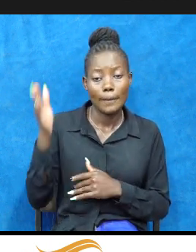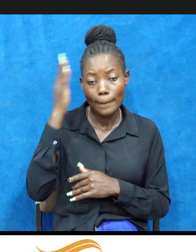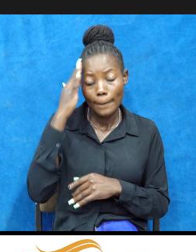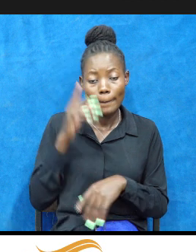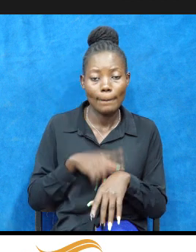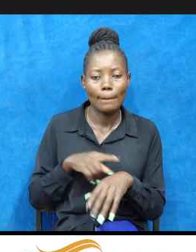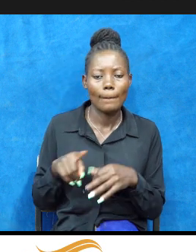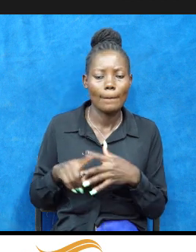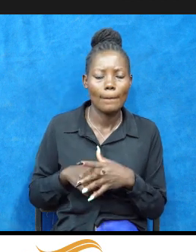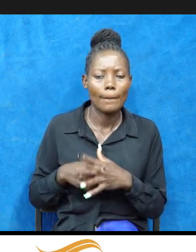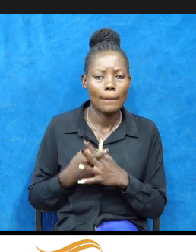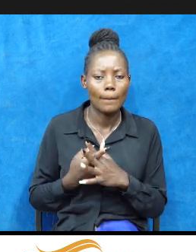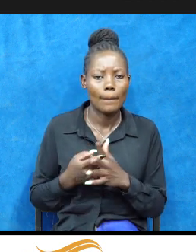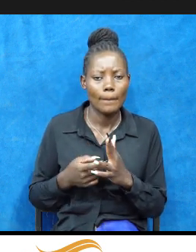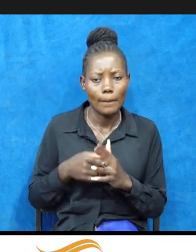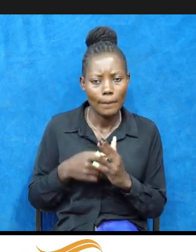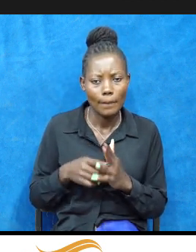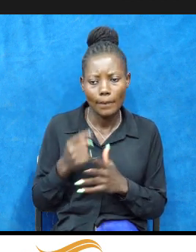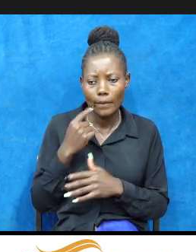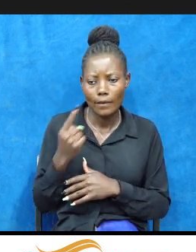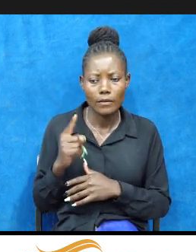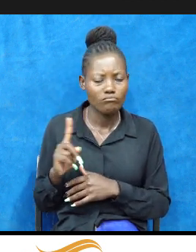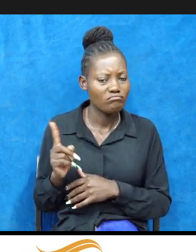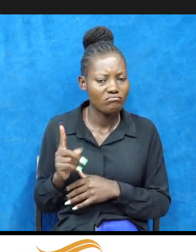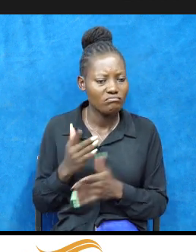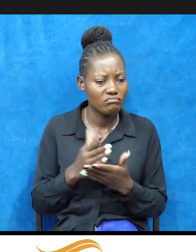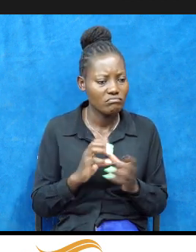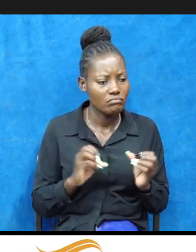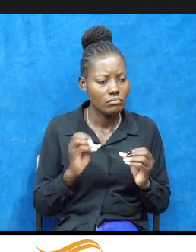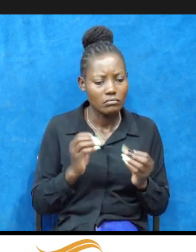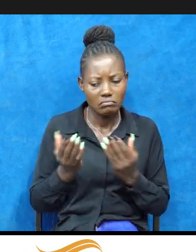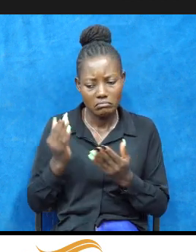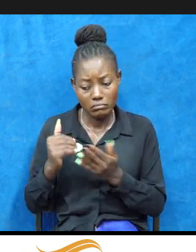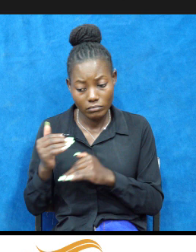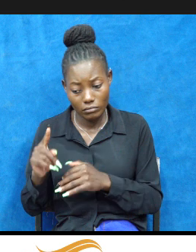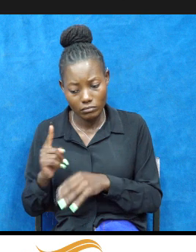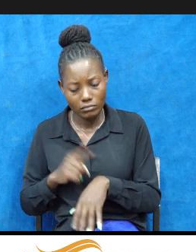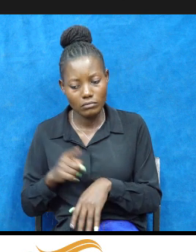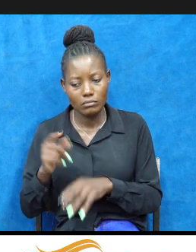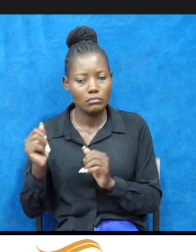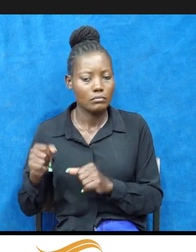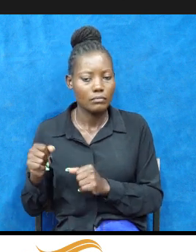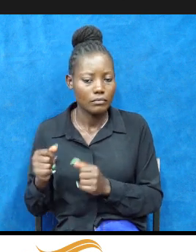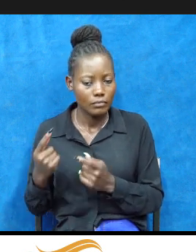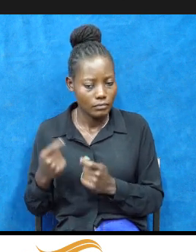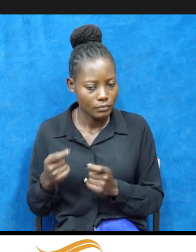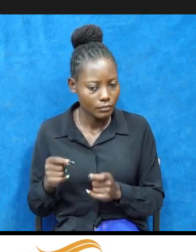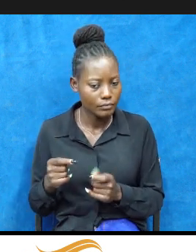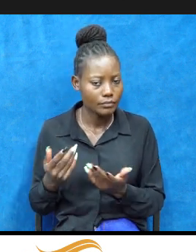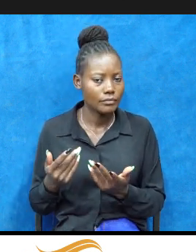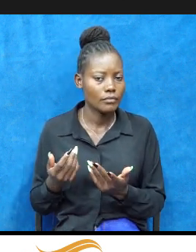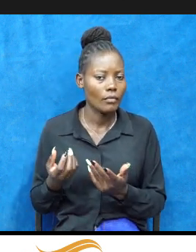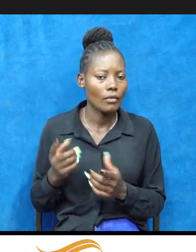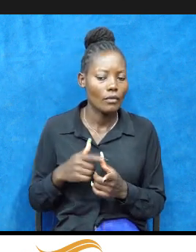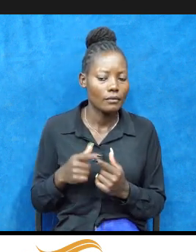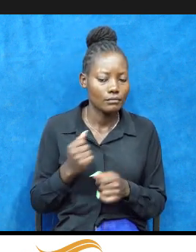And you begin to make adjustments. Maybe the 100 is just not there that day. Maybe next time it will be. Over a period of time, if he's not going up, then you may